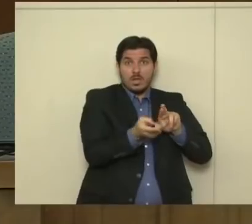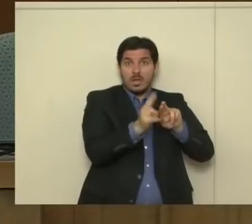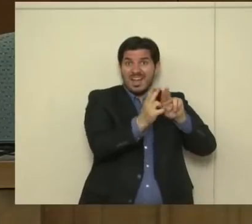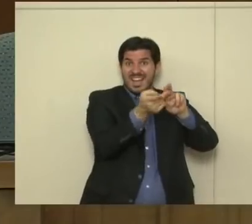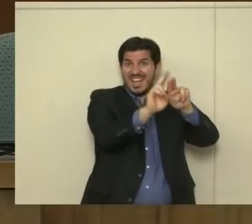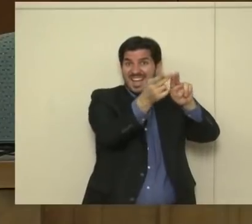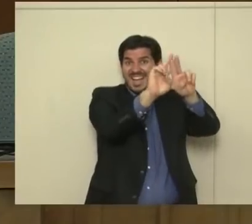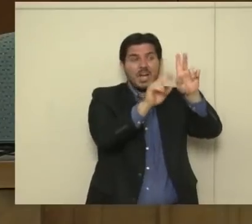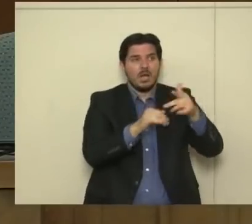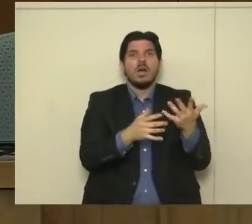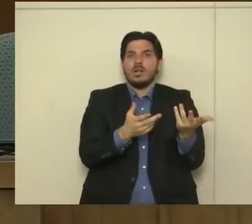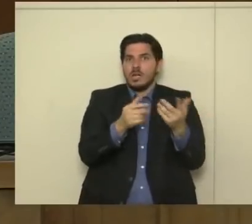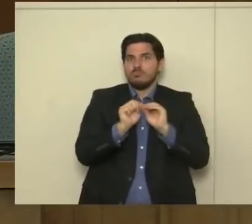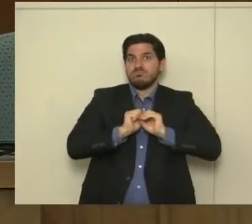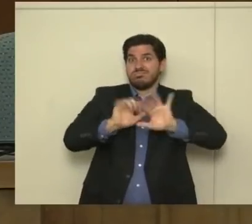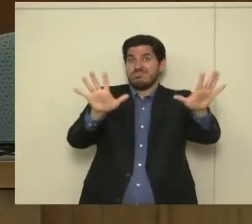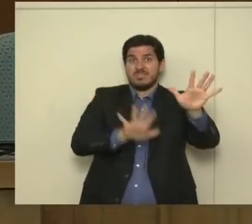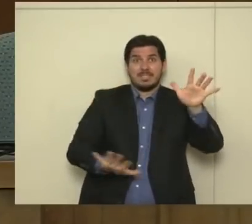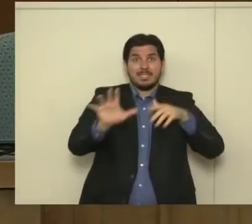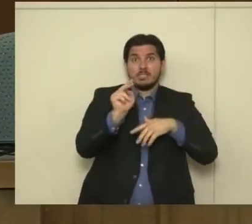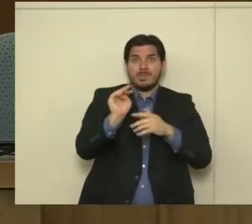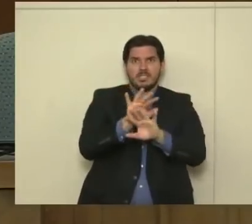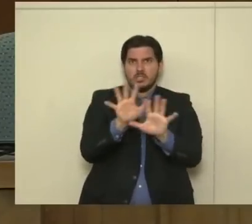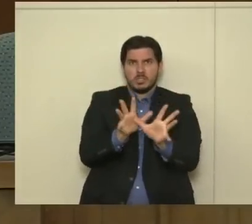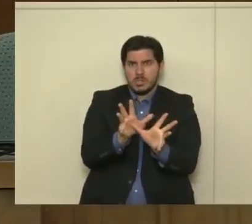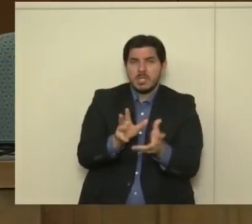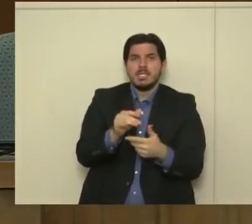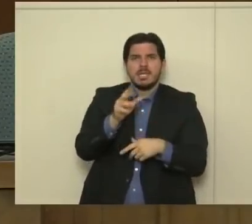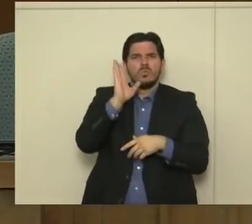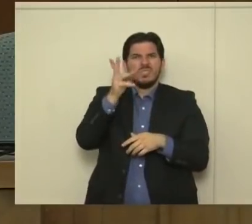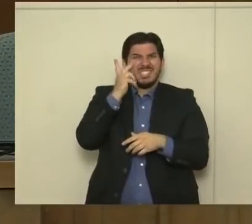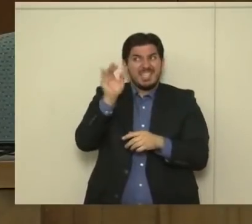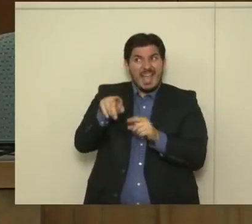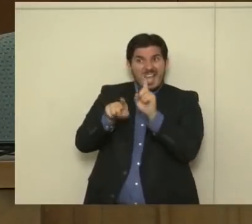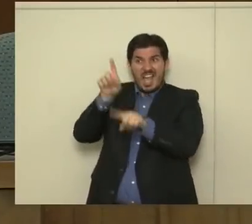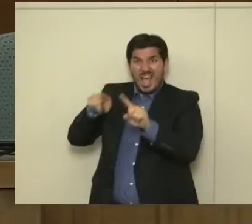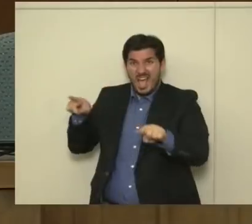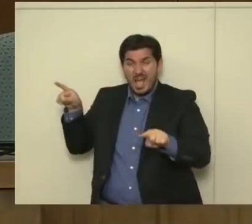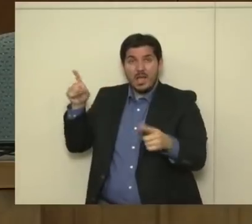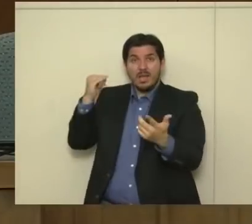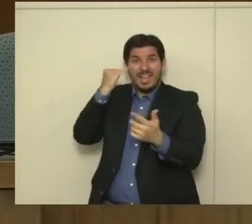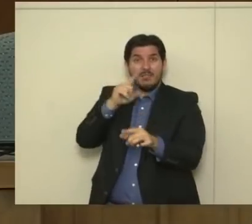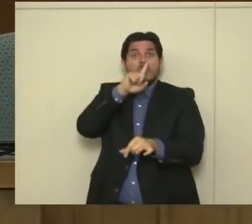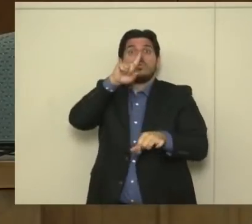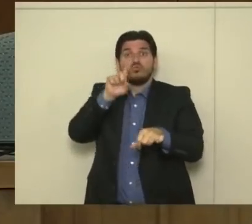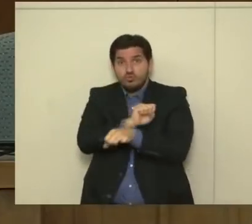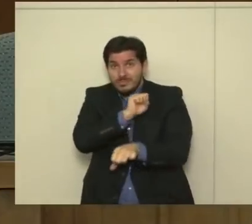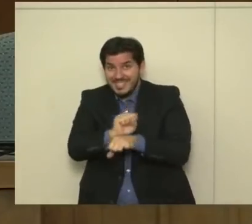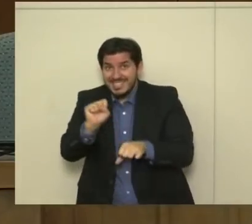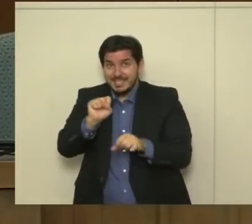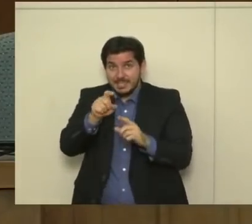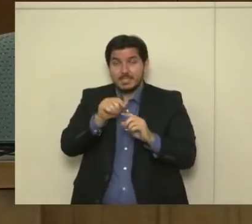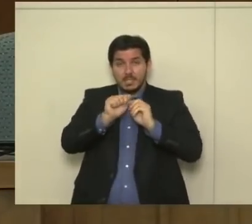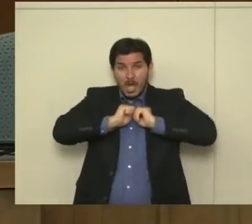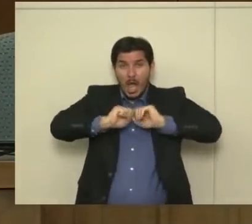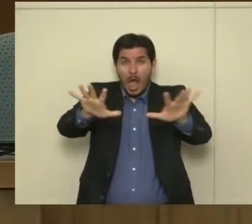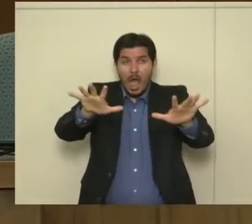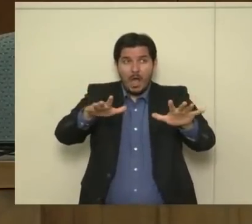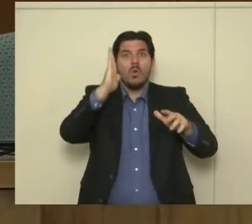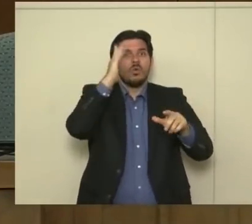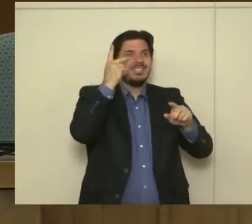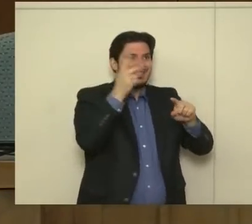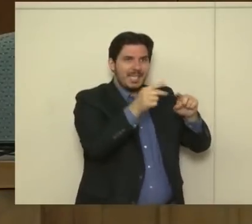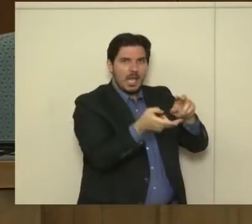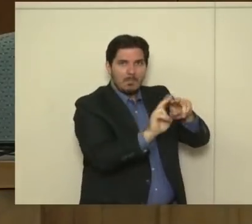and this erratic data was a precursor to that, that test positivity rate would start to drift upwards. And so we're not seeing